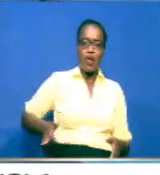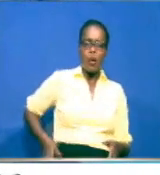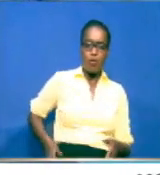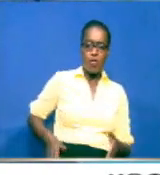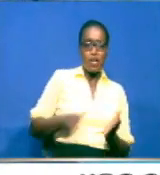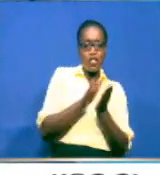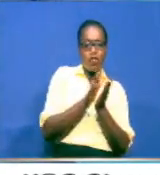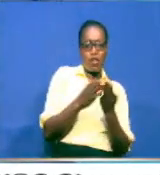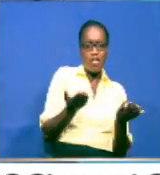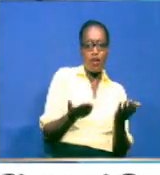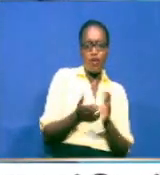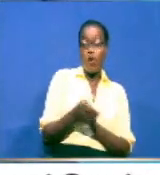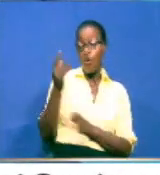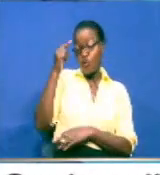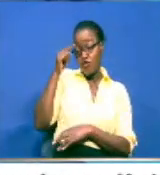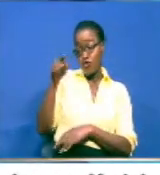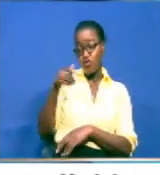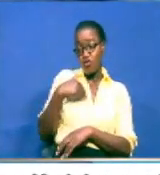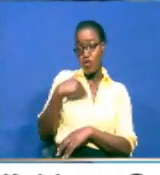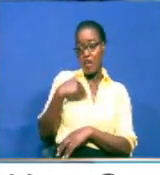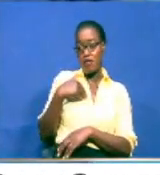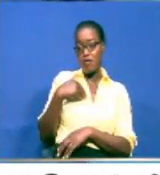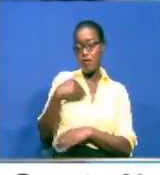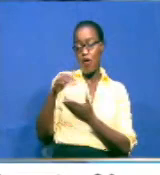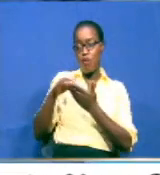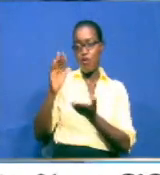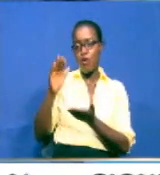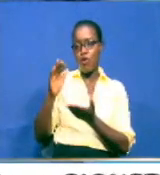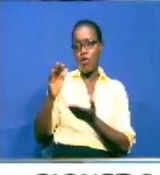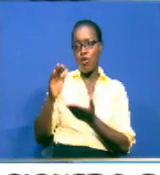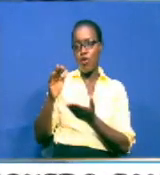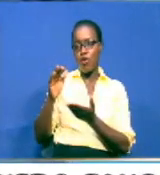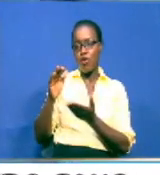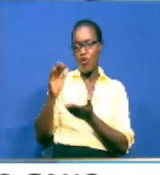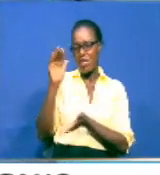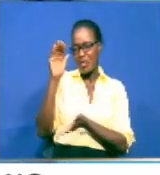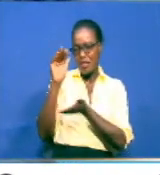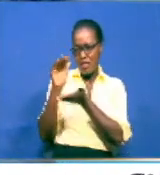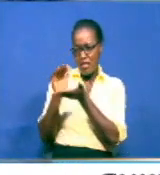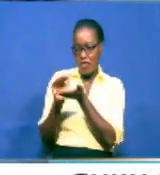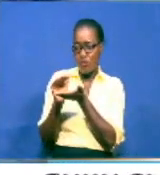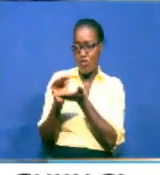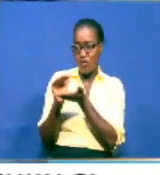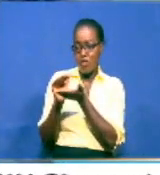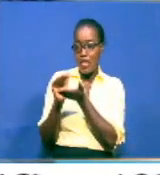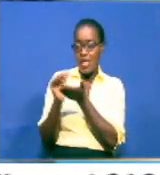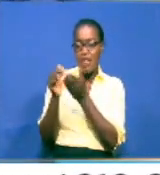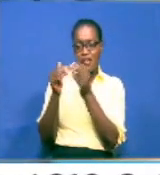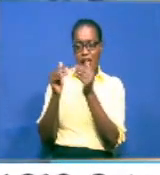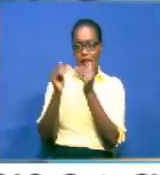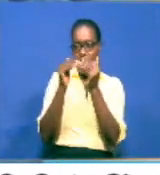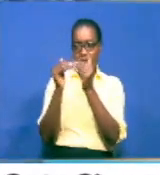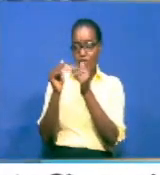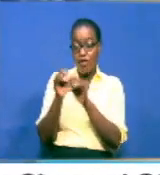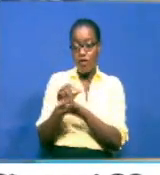it? Yeah, for you to have it a little bit more or to reduce to the minimal levels of transmission, then